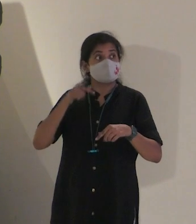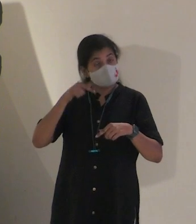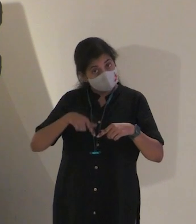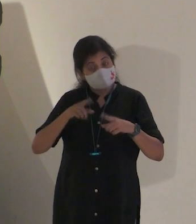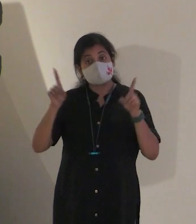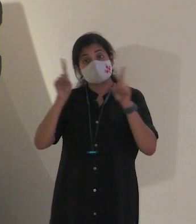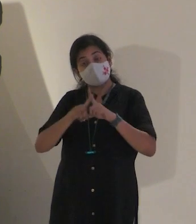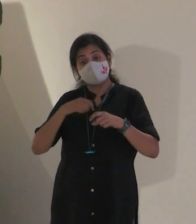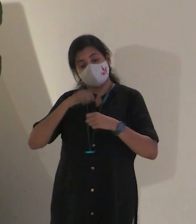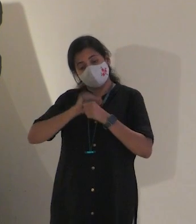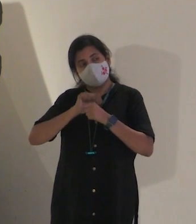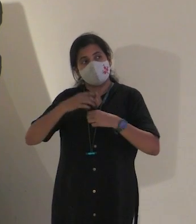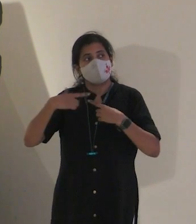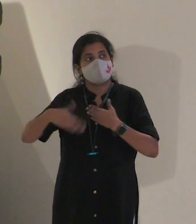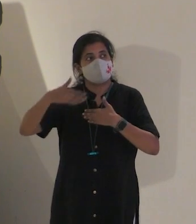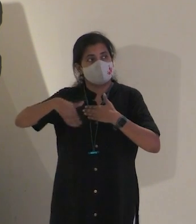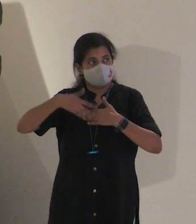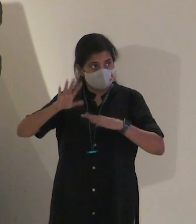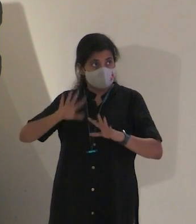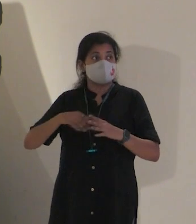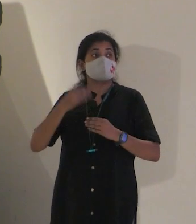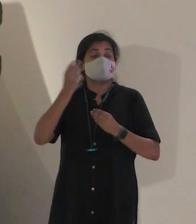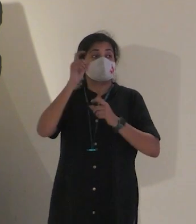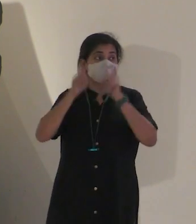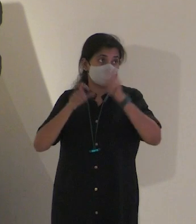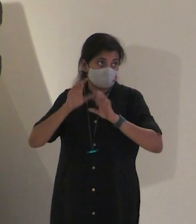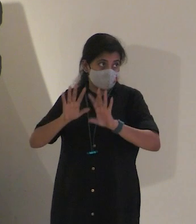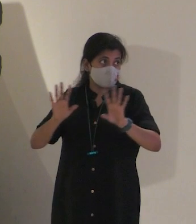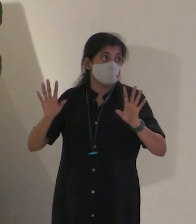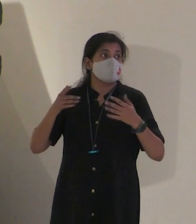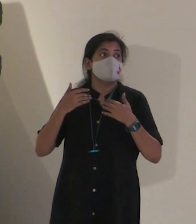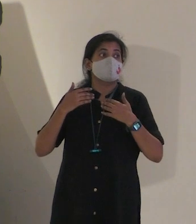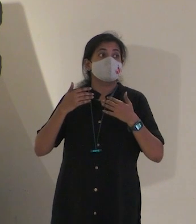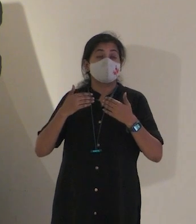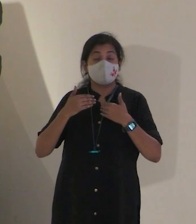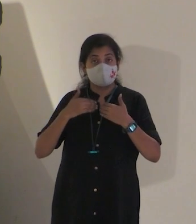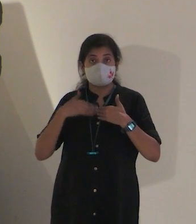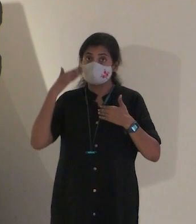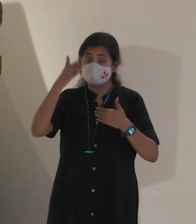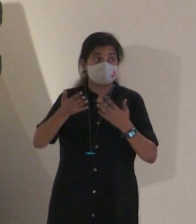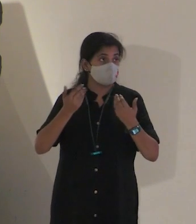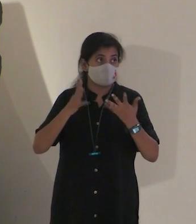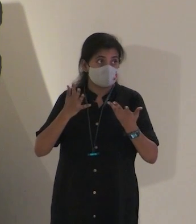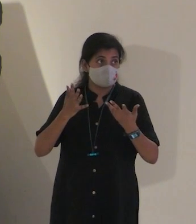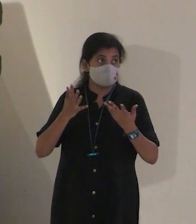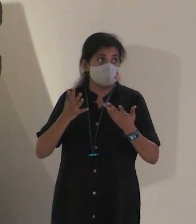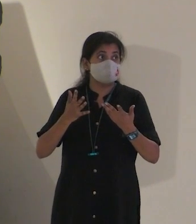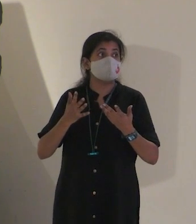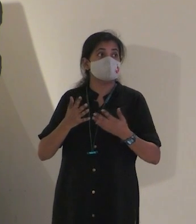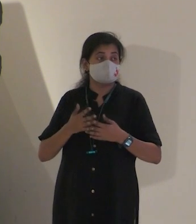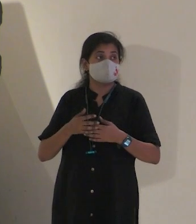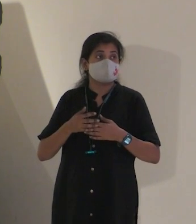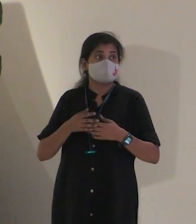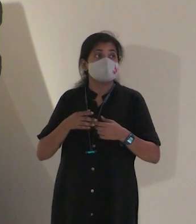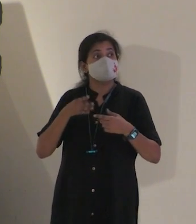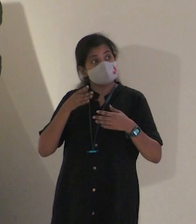than 200 stories. Some of them, I don't know, can they become a part of medical history?